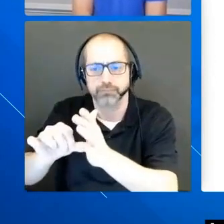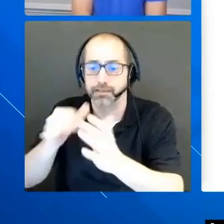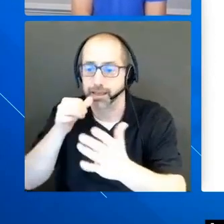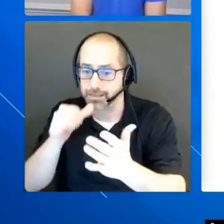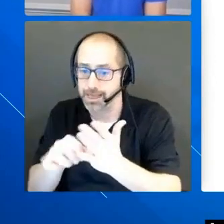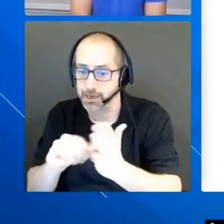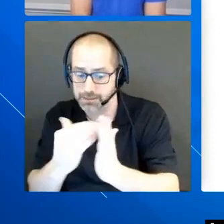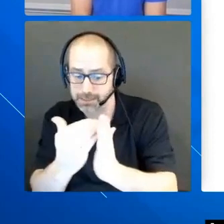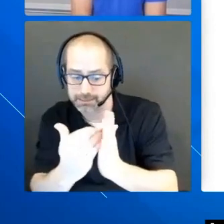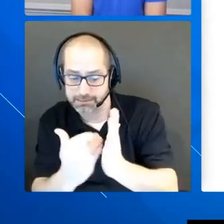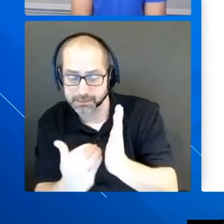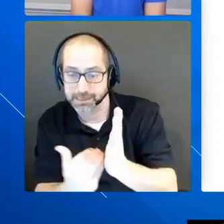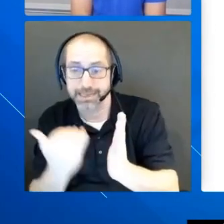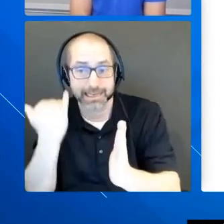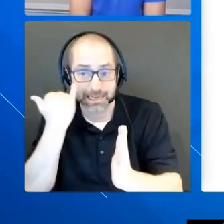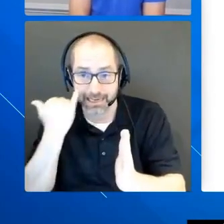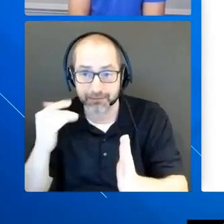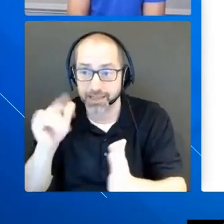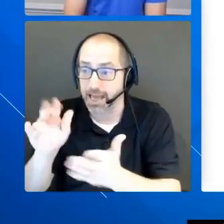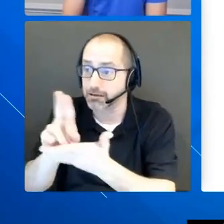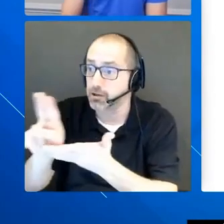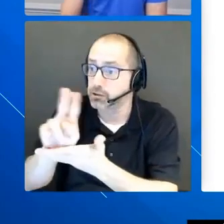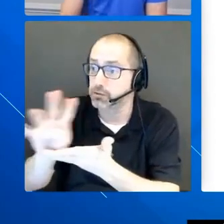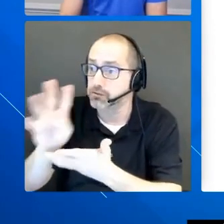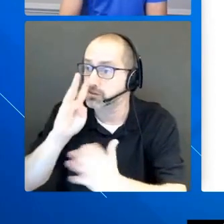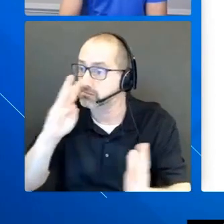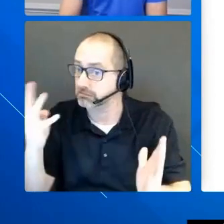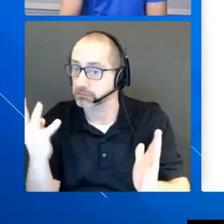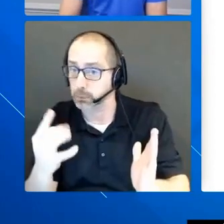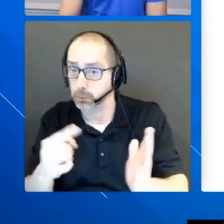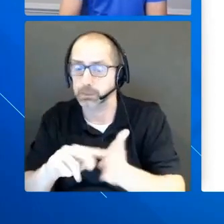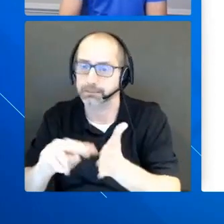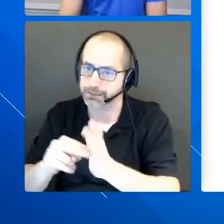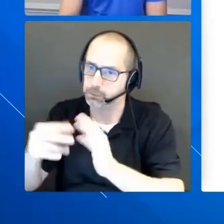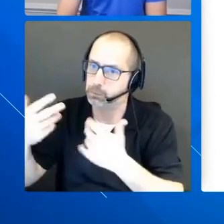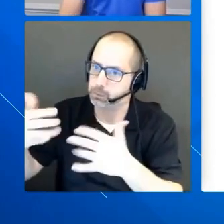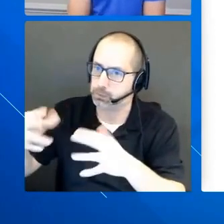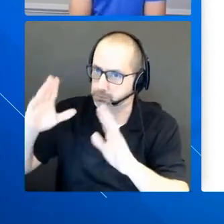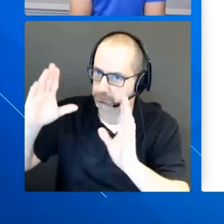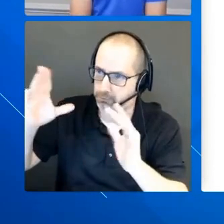enforcement actions that are taken against any institution that's not following these laws.